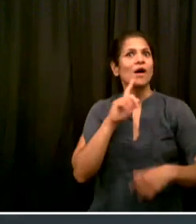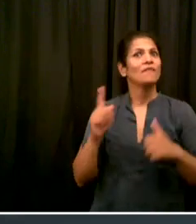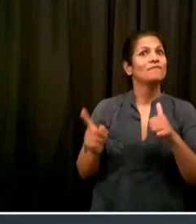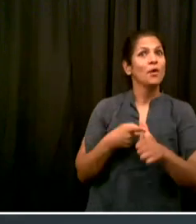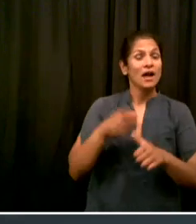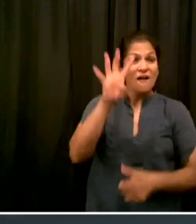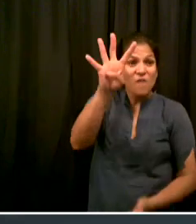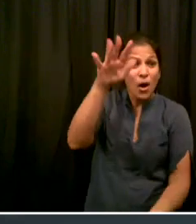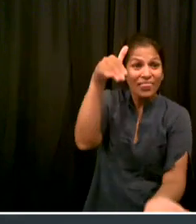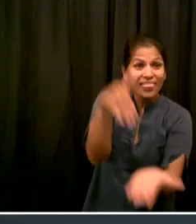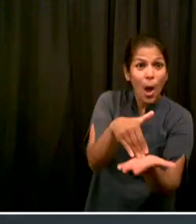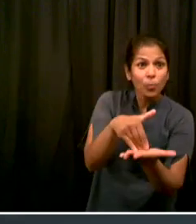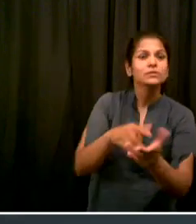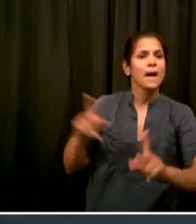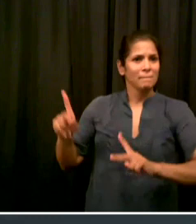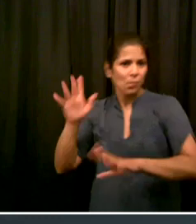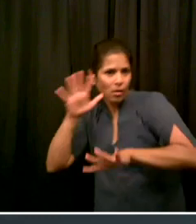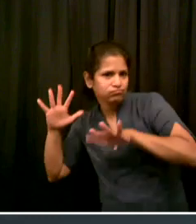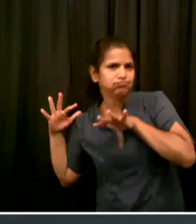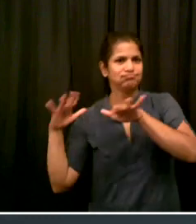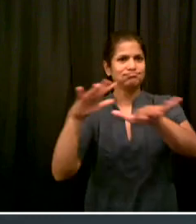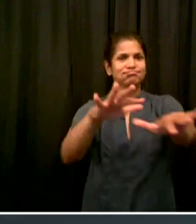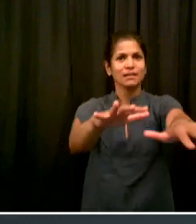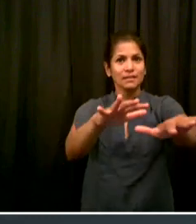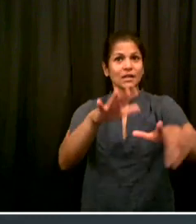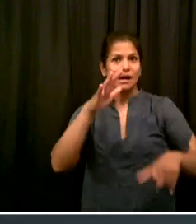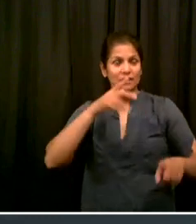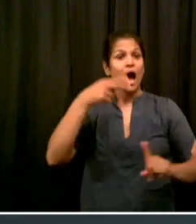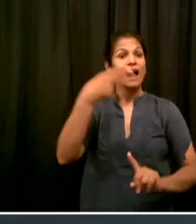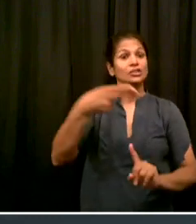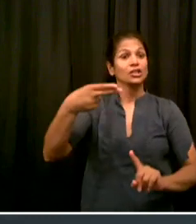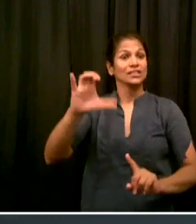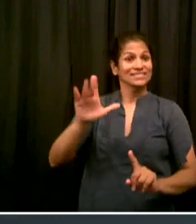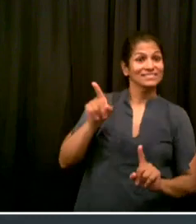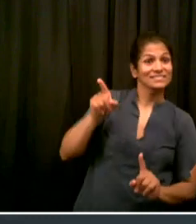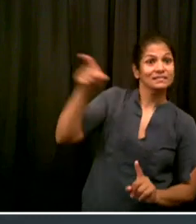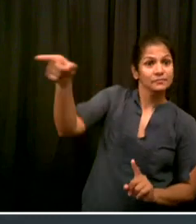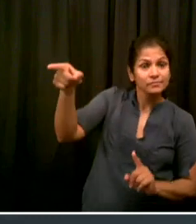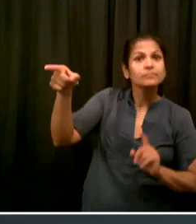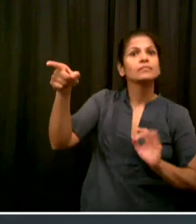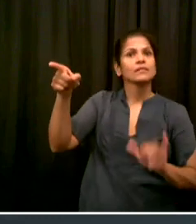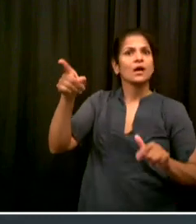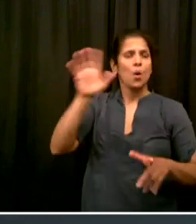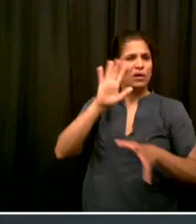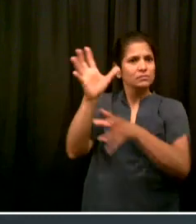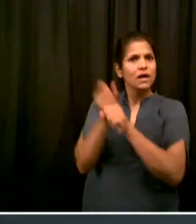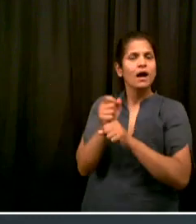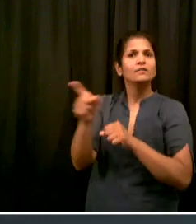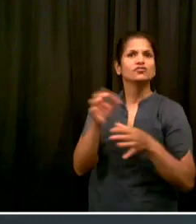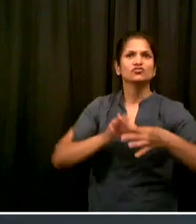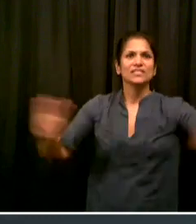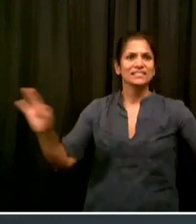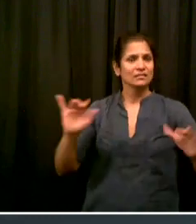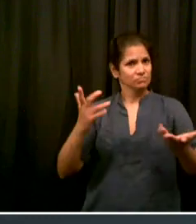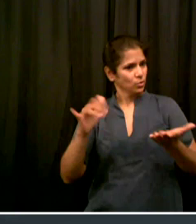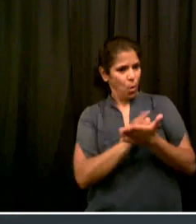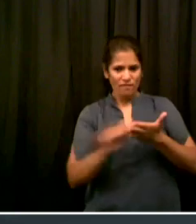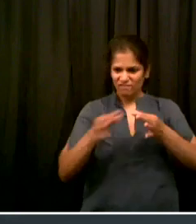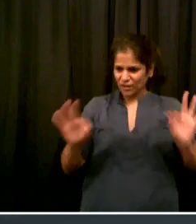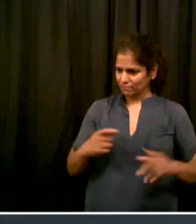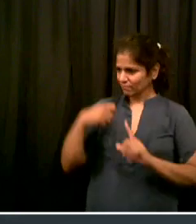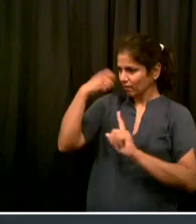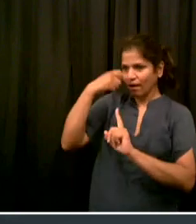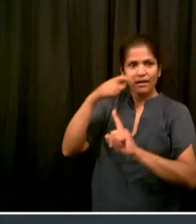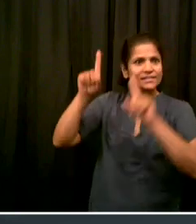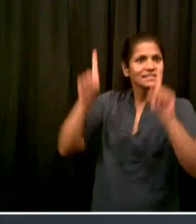sites, at our public hospital and clinic sites. The first 4,000 will get free Yankees gear. Let's show